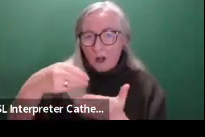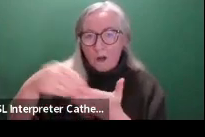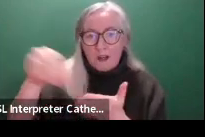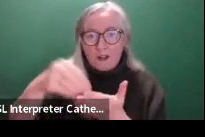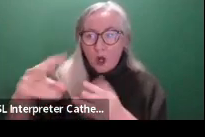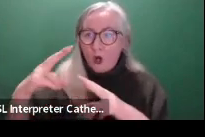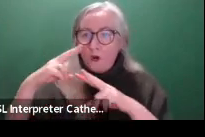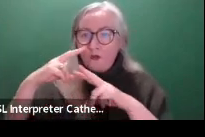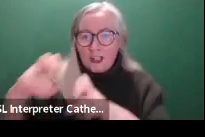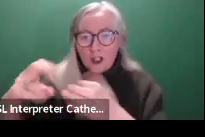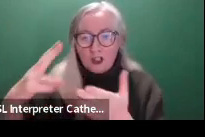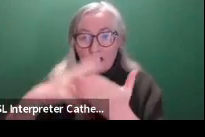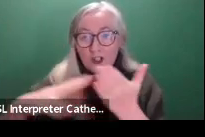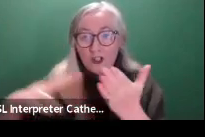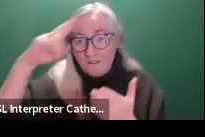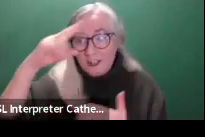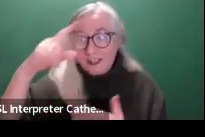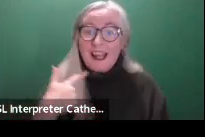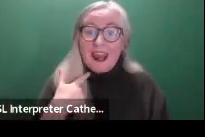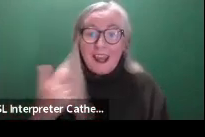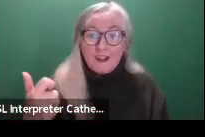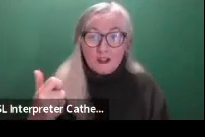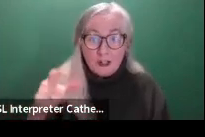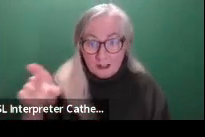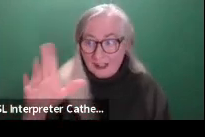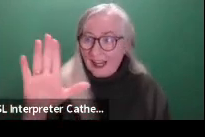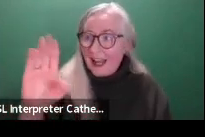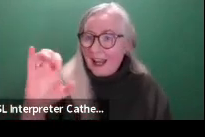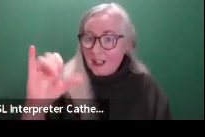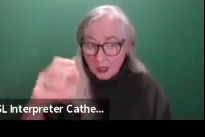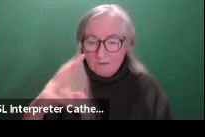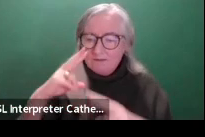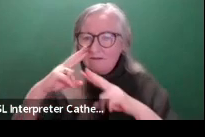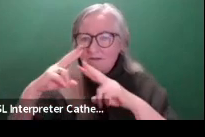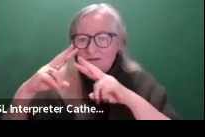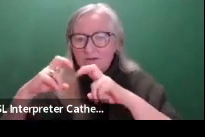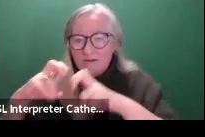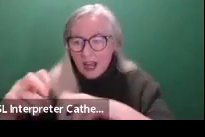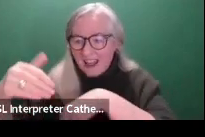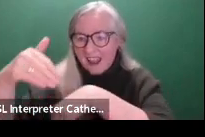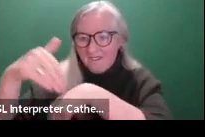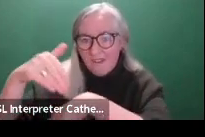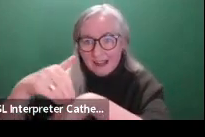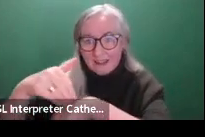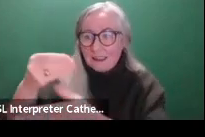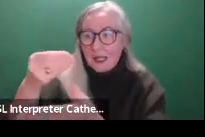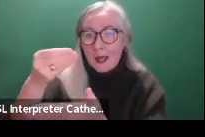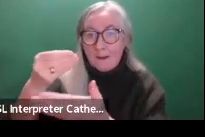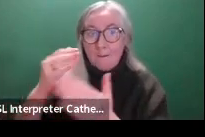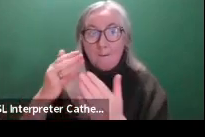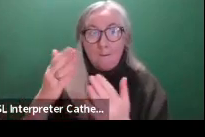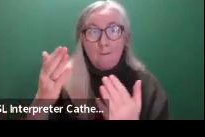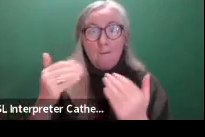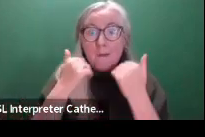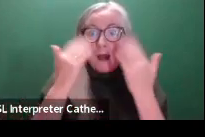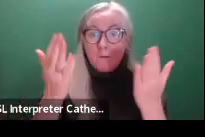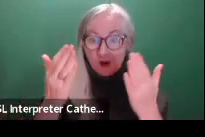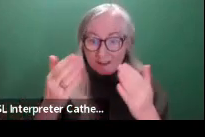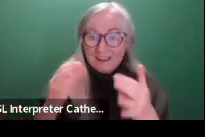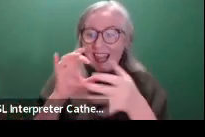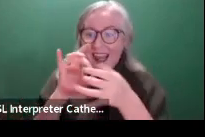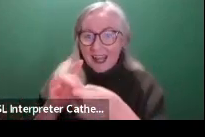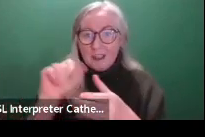researchers at the University of Leicester to look into, as it says here, the effects of menopause transition on women's